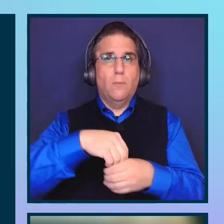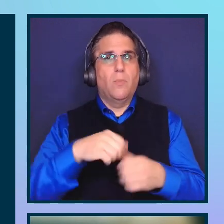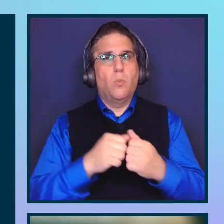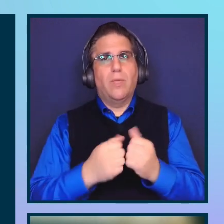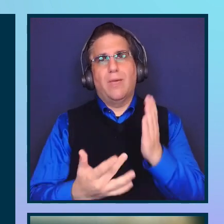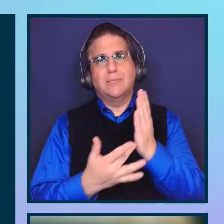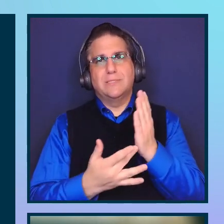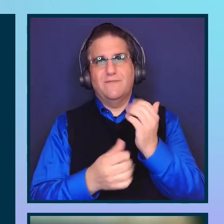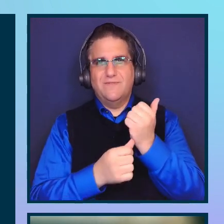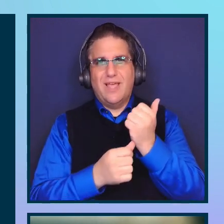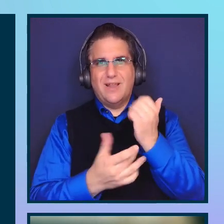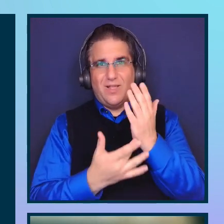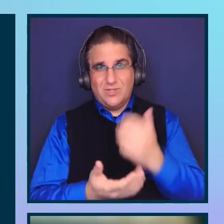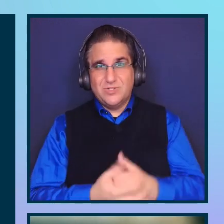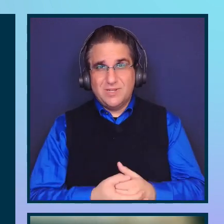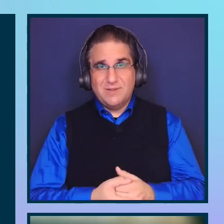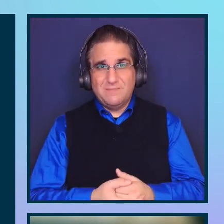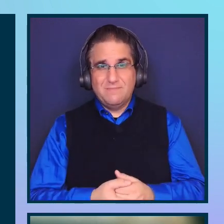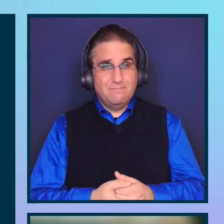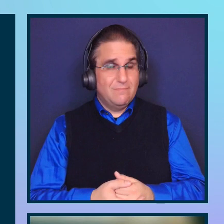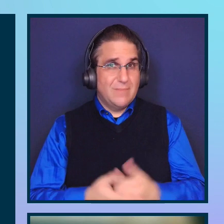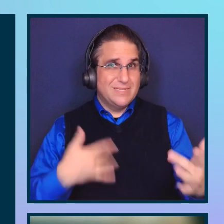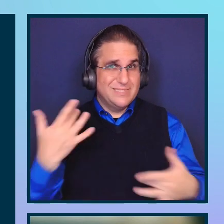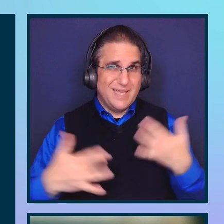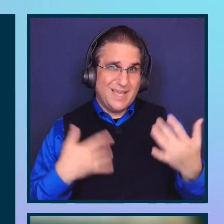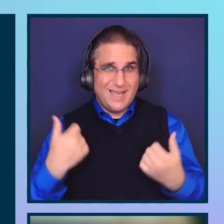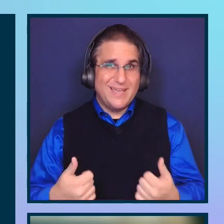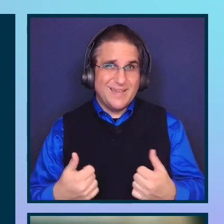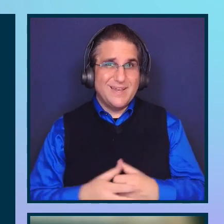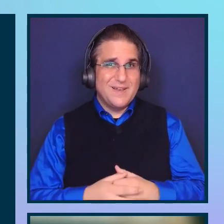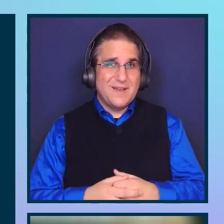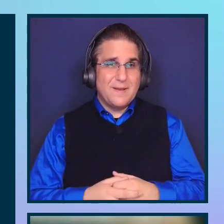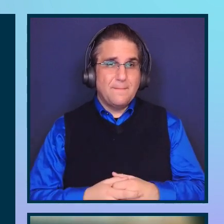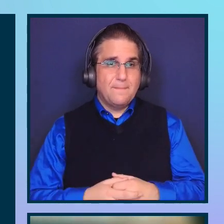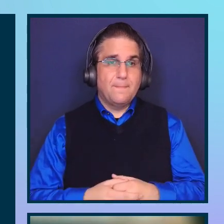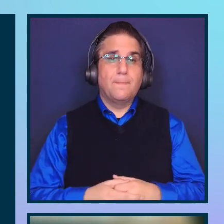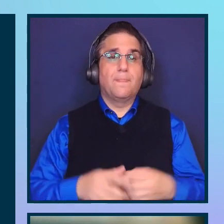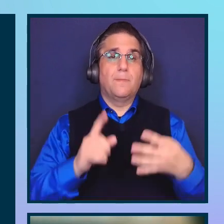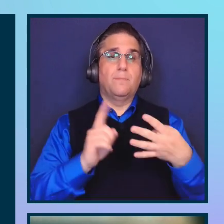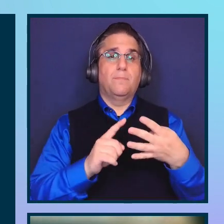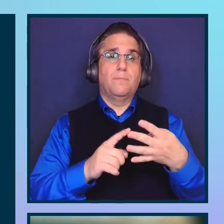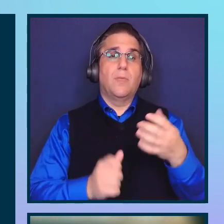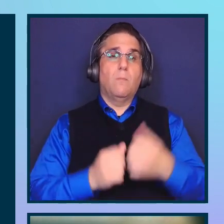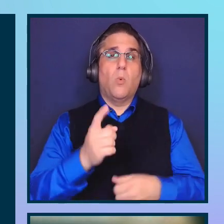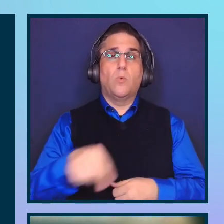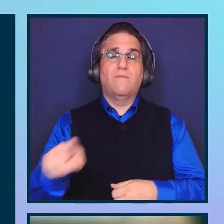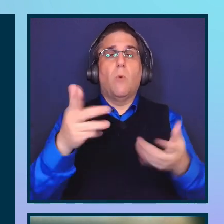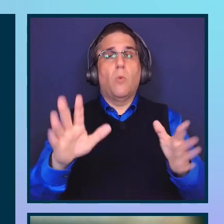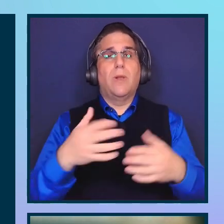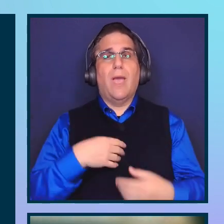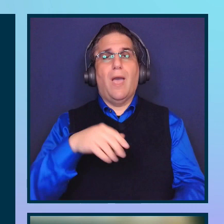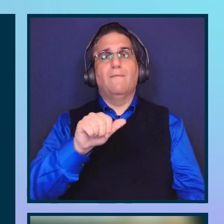using that. So that's very exciting. Most elements also already have an accessibility label by